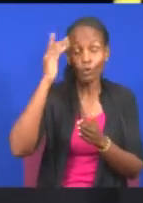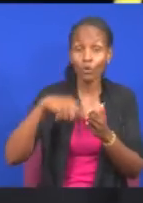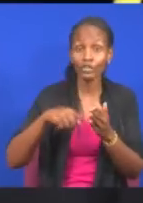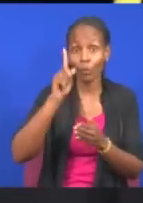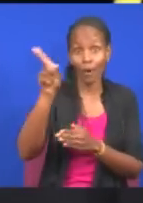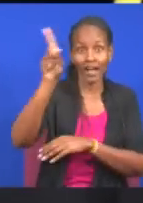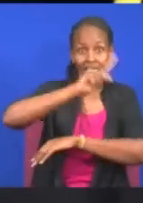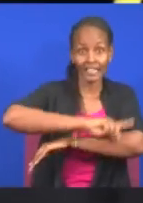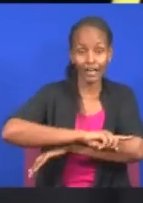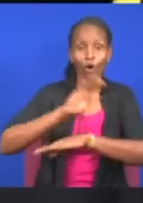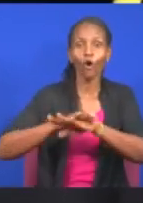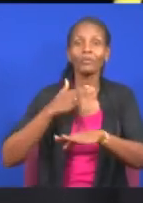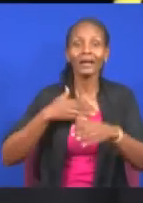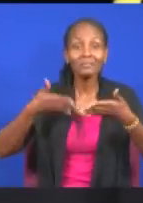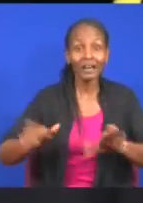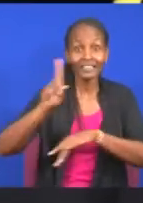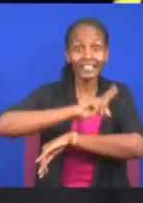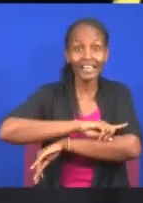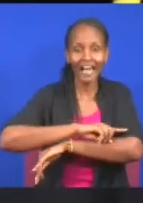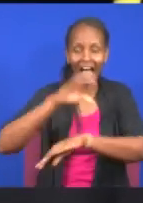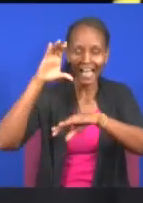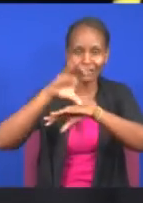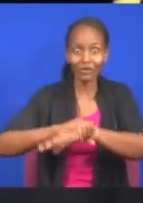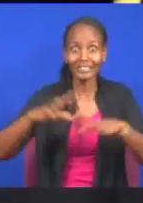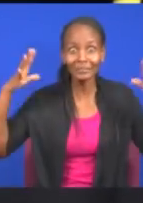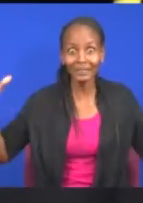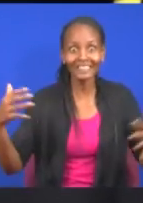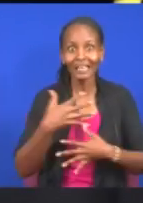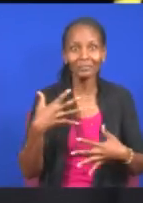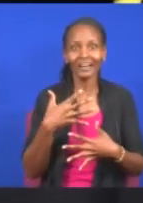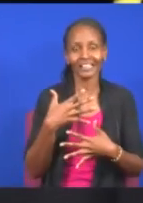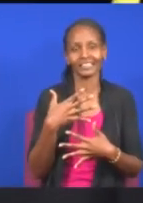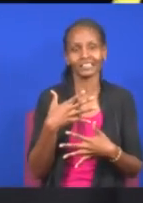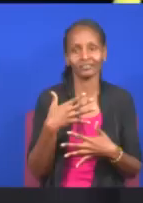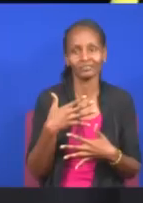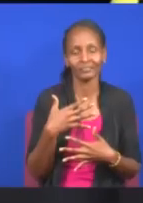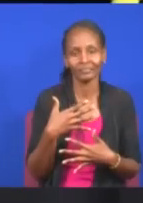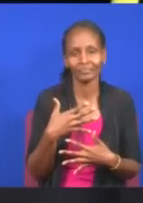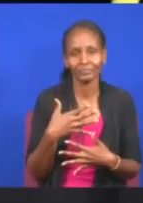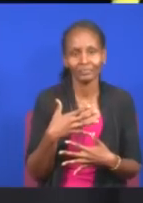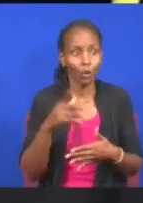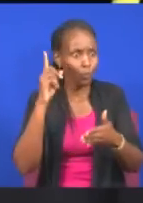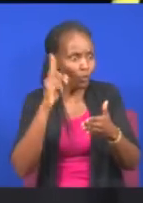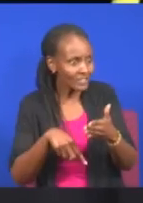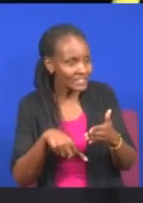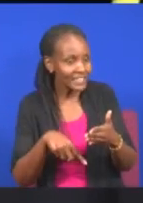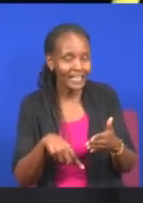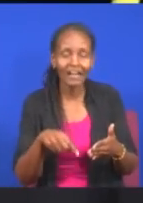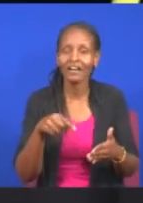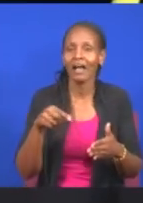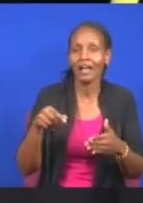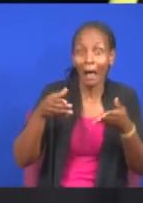what? On my birthday, what? I got the biggest surprise. What was it? He bought me